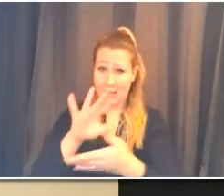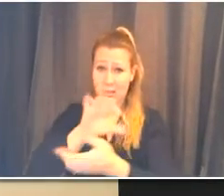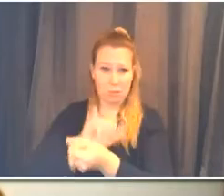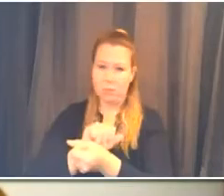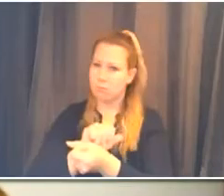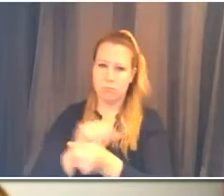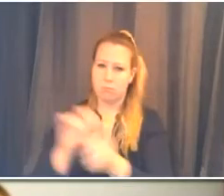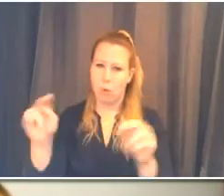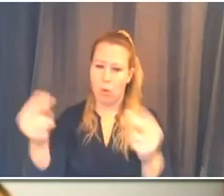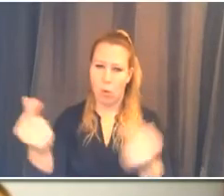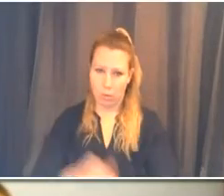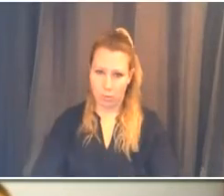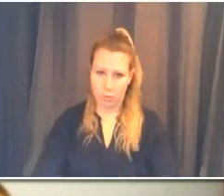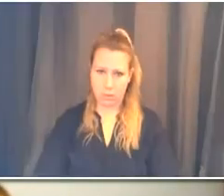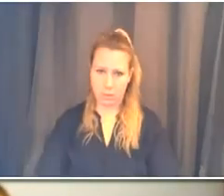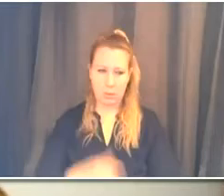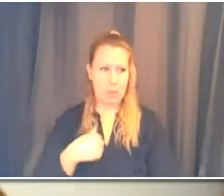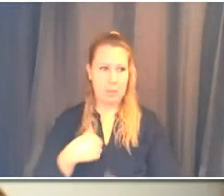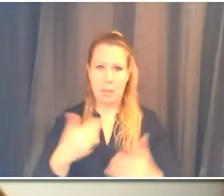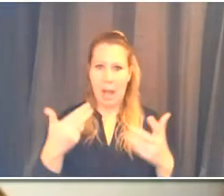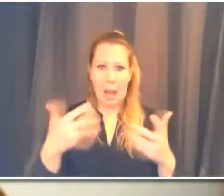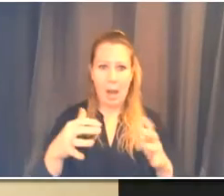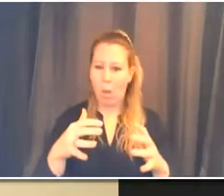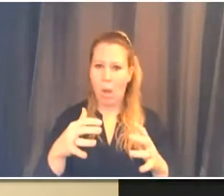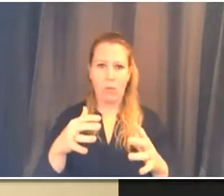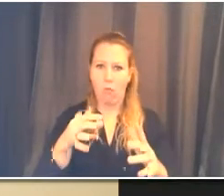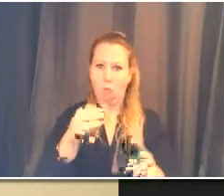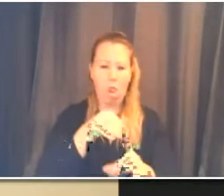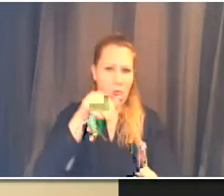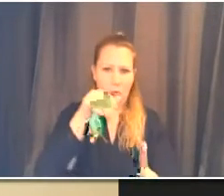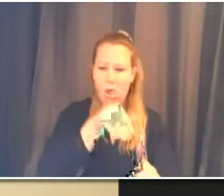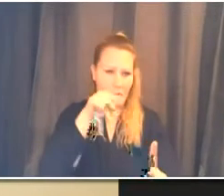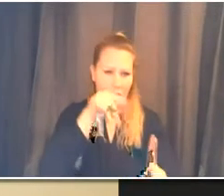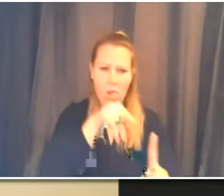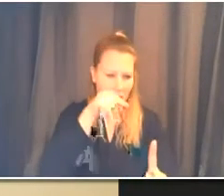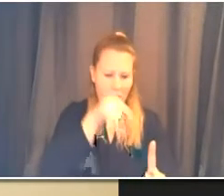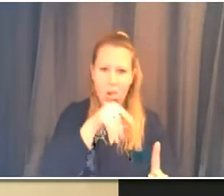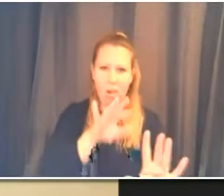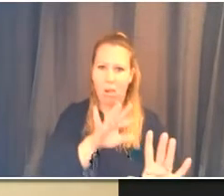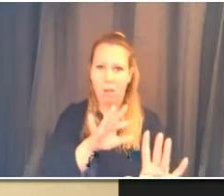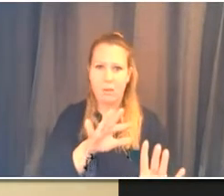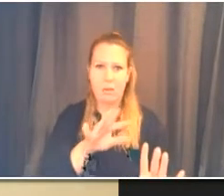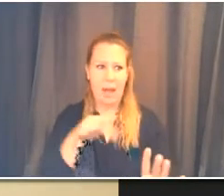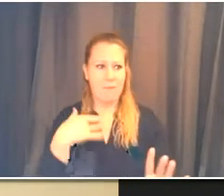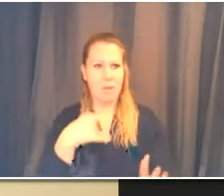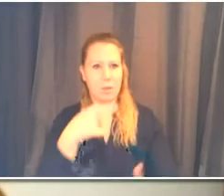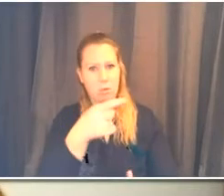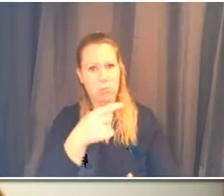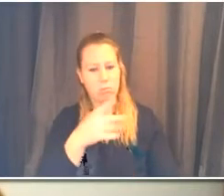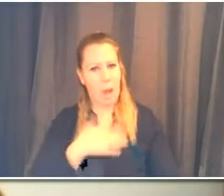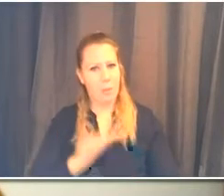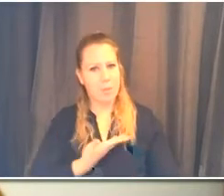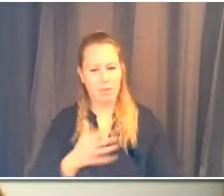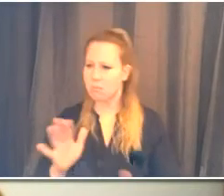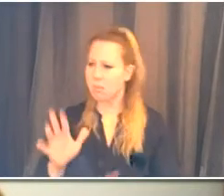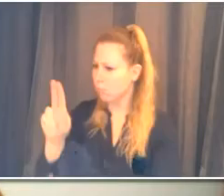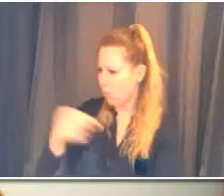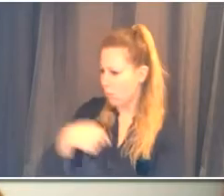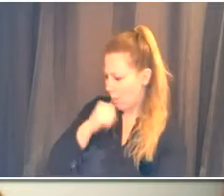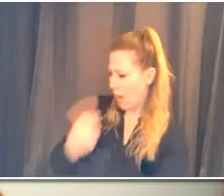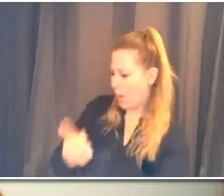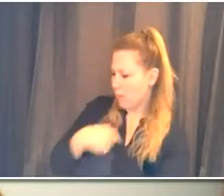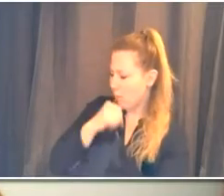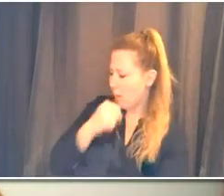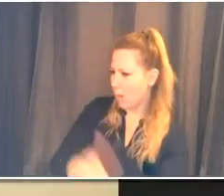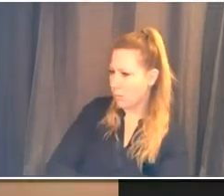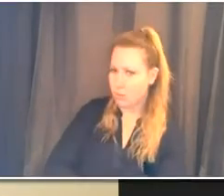talking we all share the same common goal in ensuring that we can protect domestic so we're all